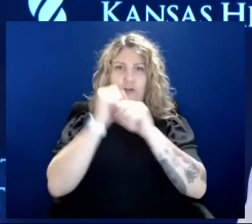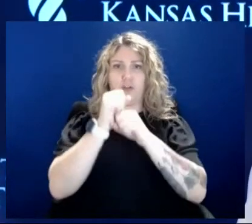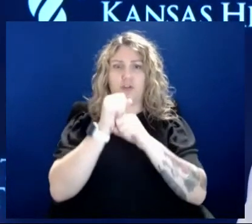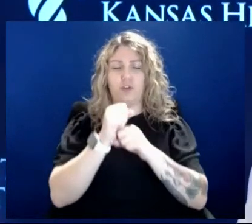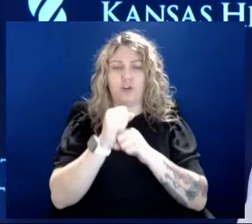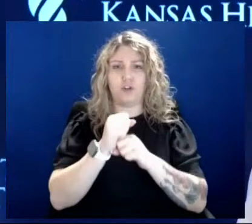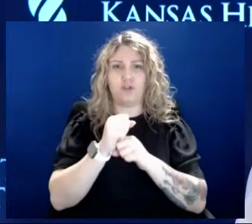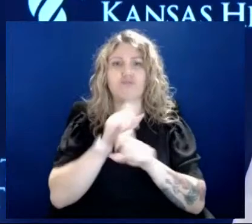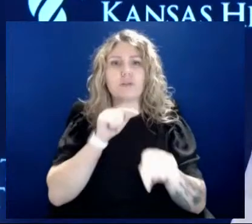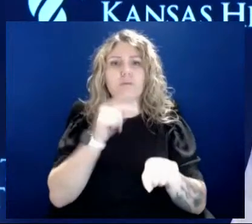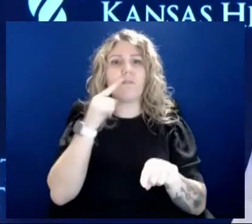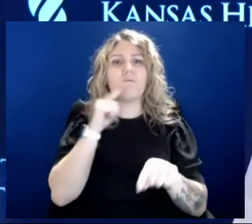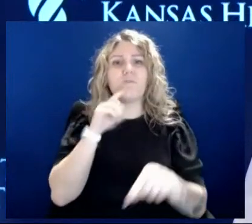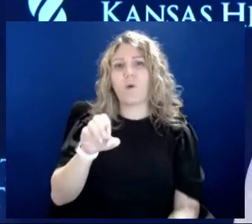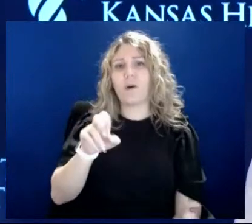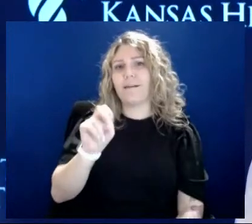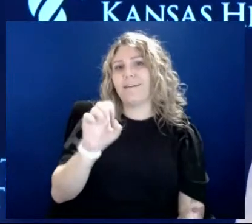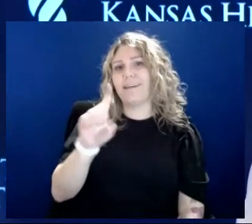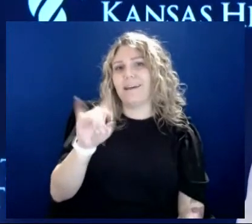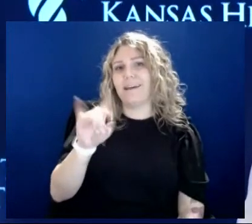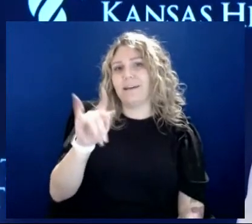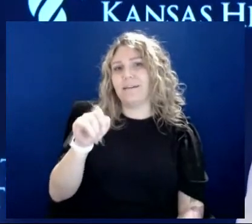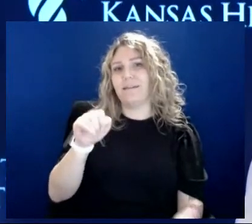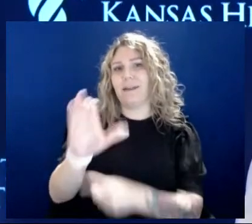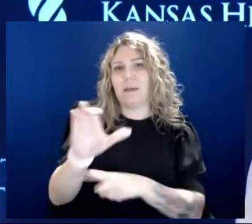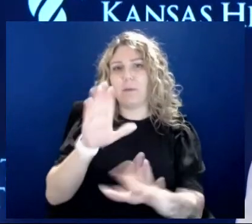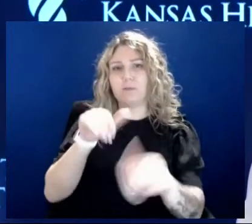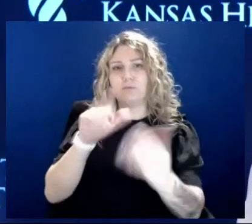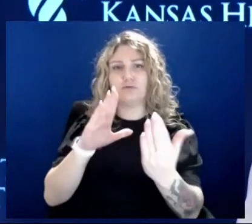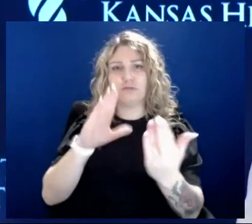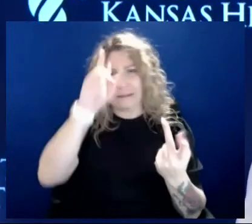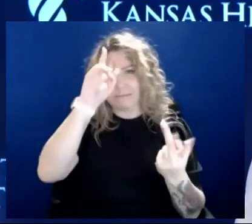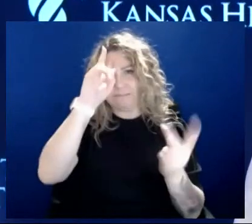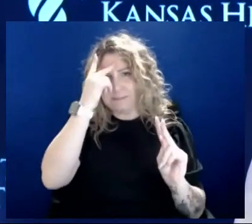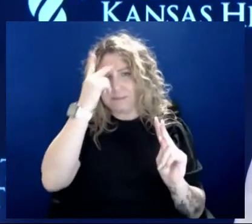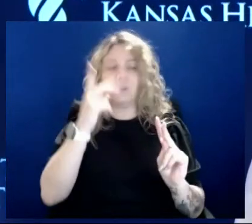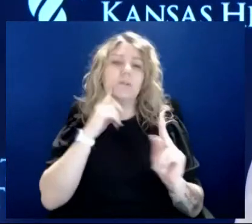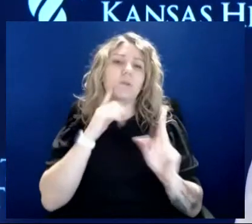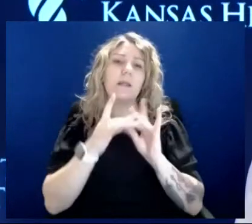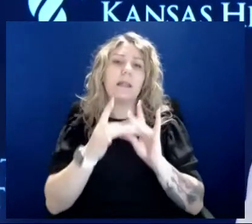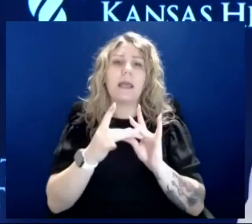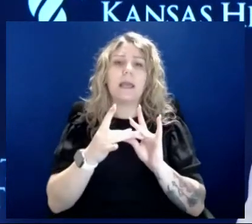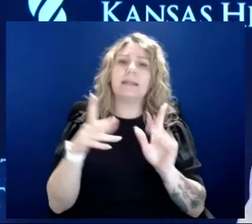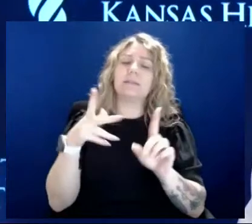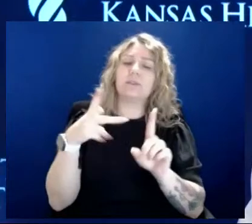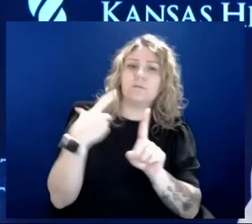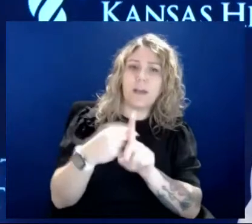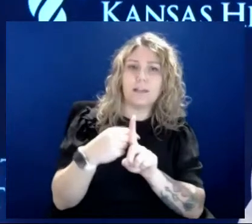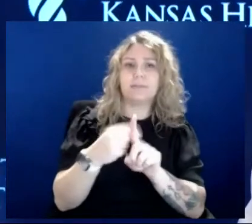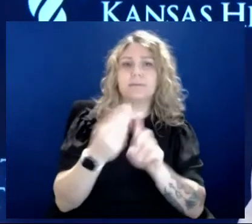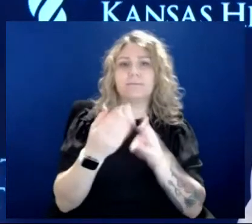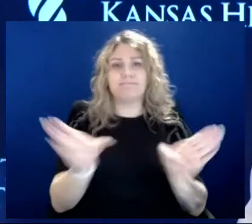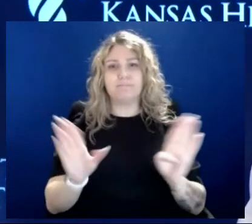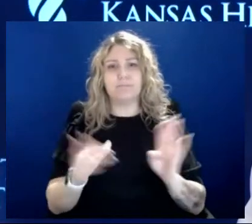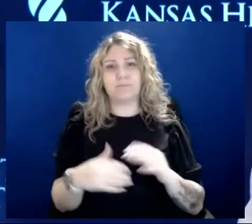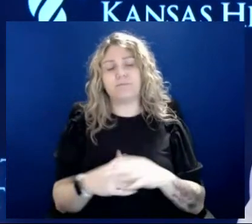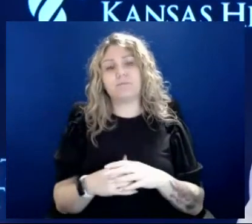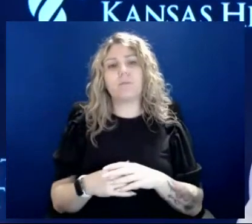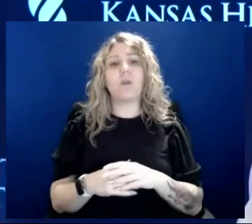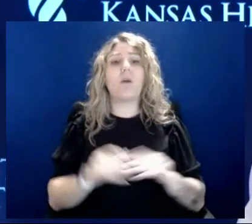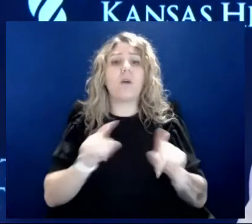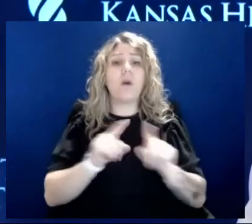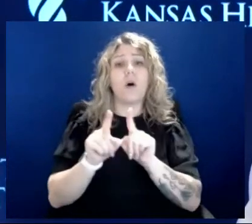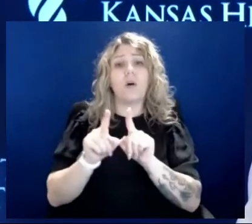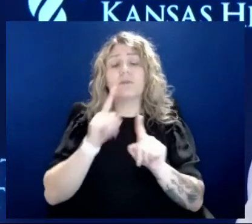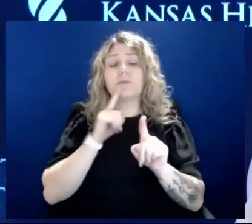of COVID's now, address miscommunications about vaccinations in general, and basically have the infrastructure where we're in a